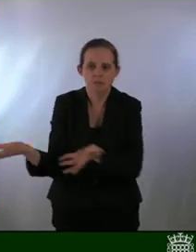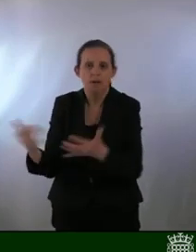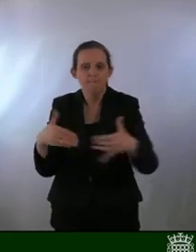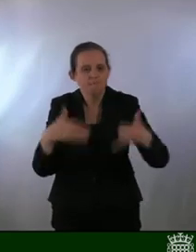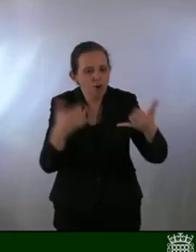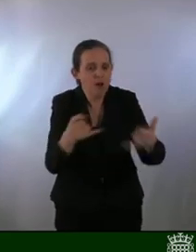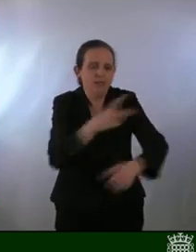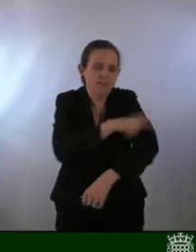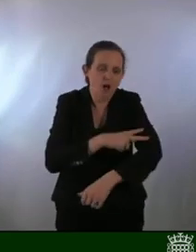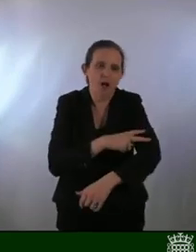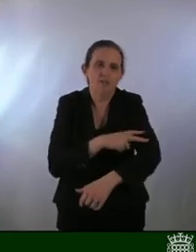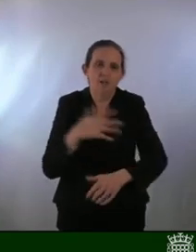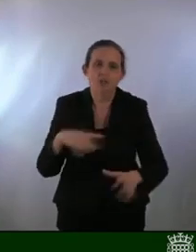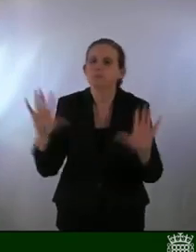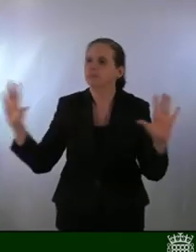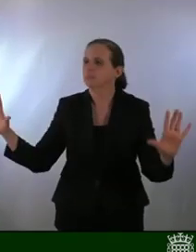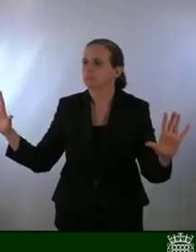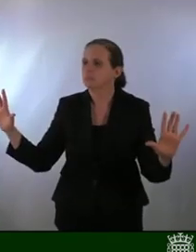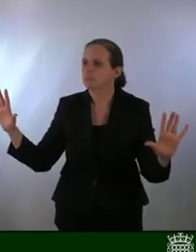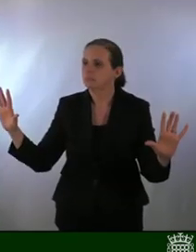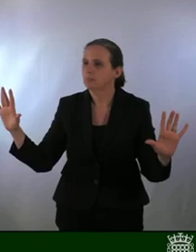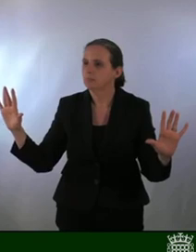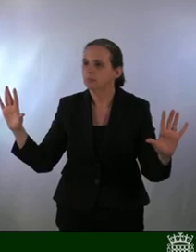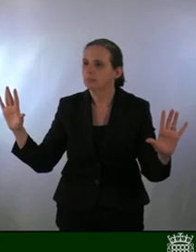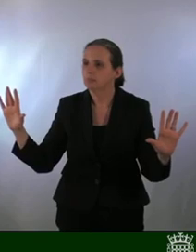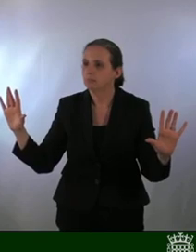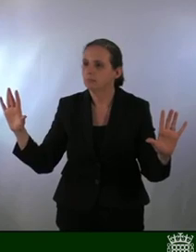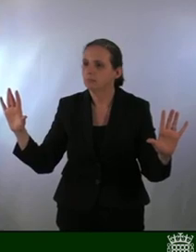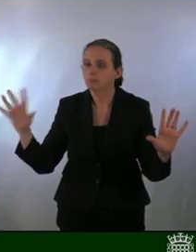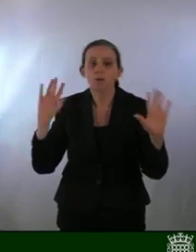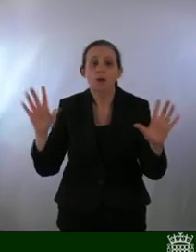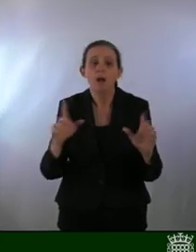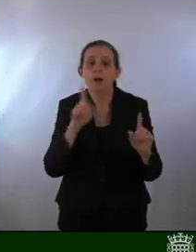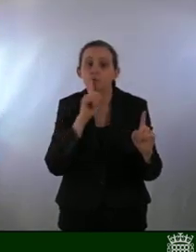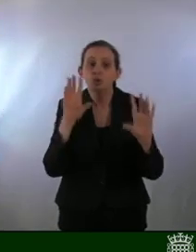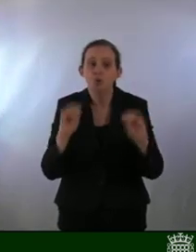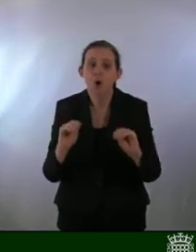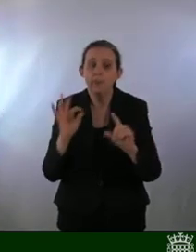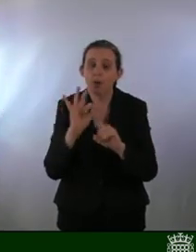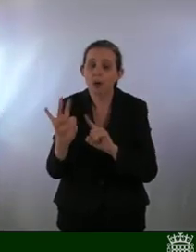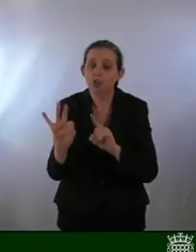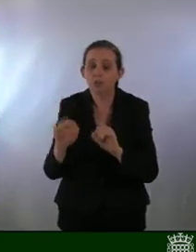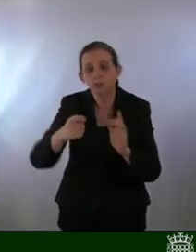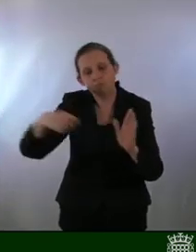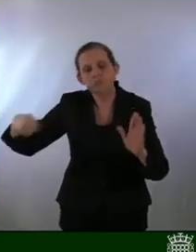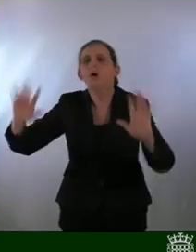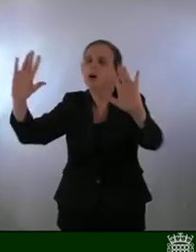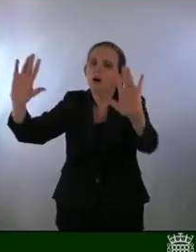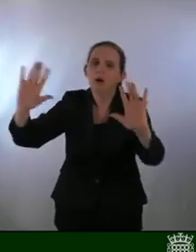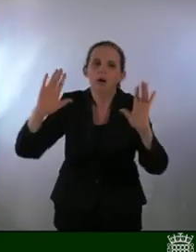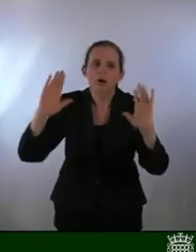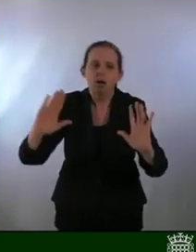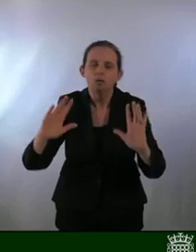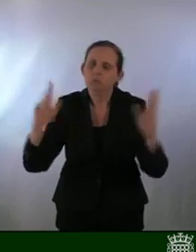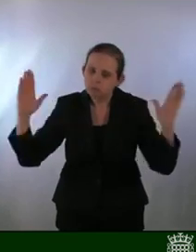need to be... We're going to have to stop the questioning because I've got to get everybody in. Just a minute. Hey,